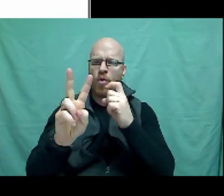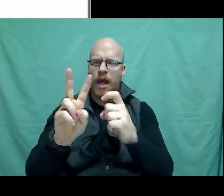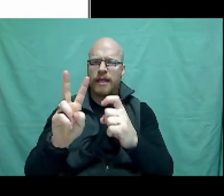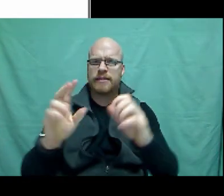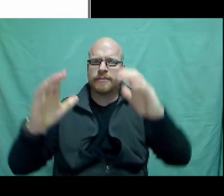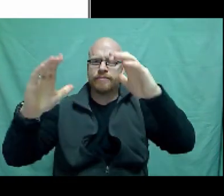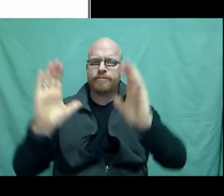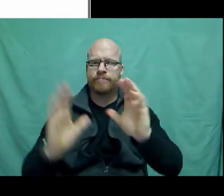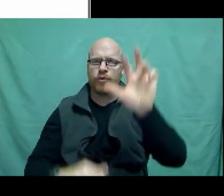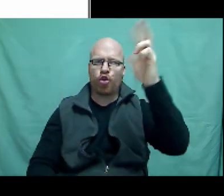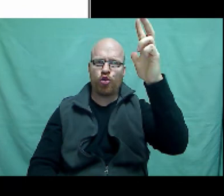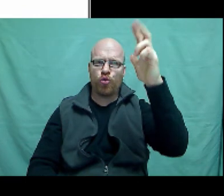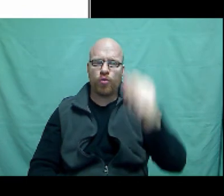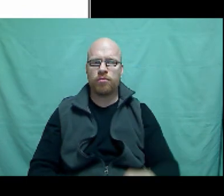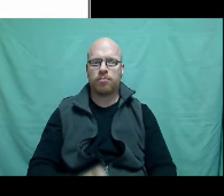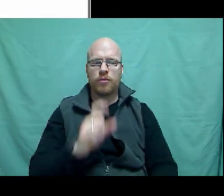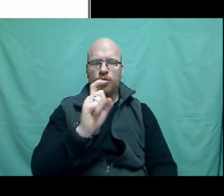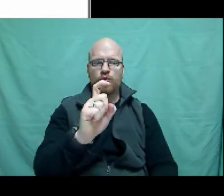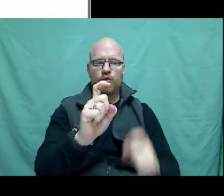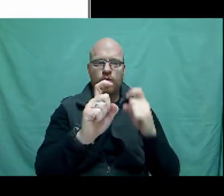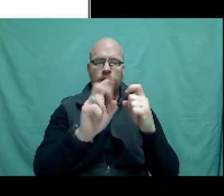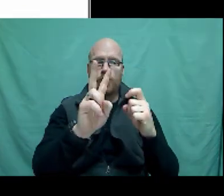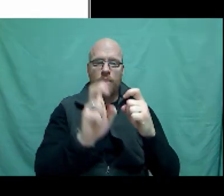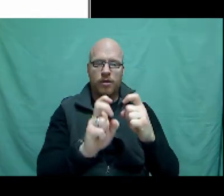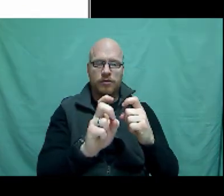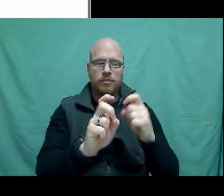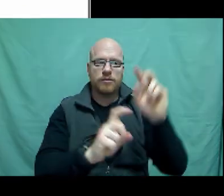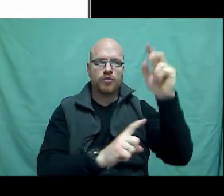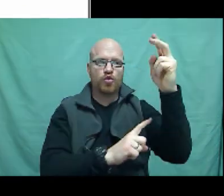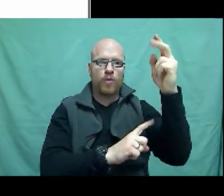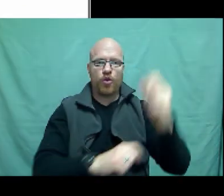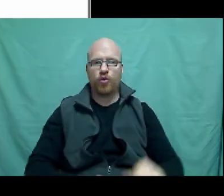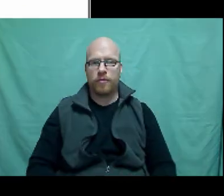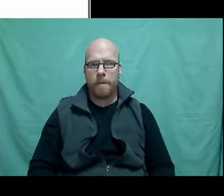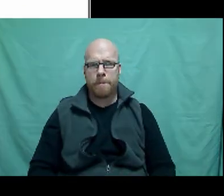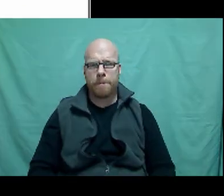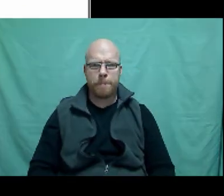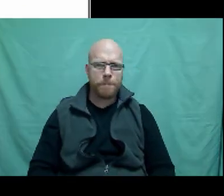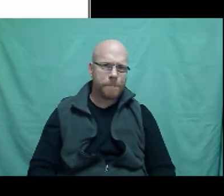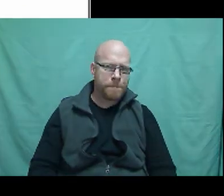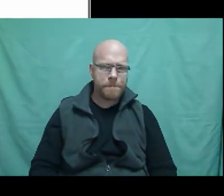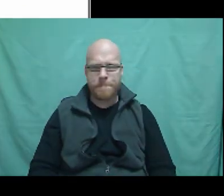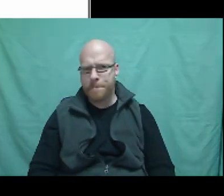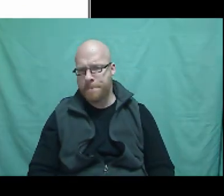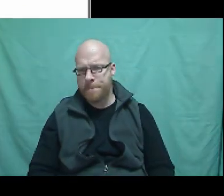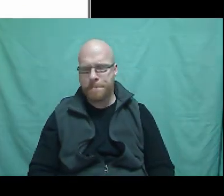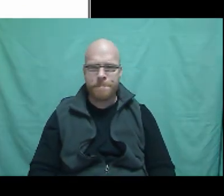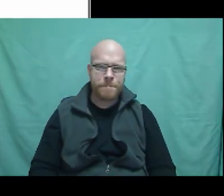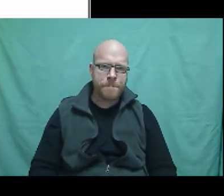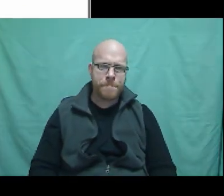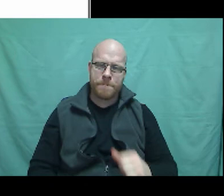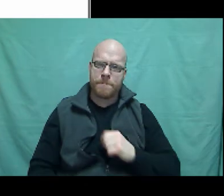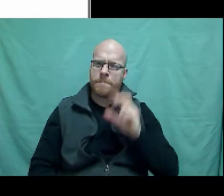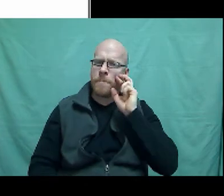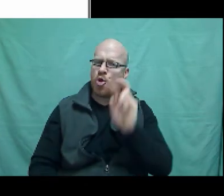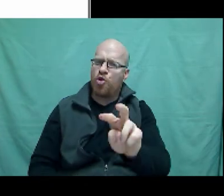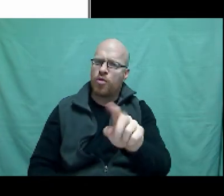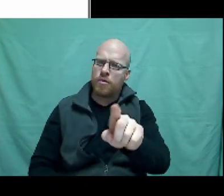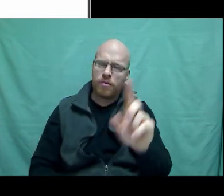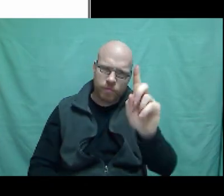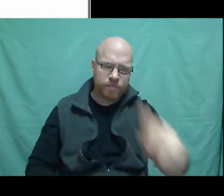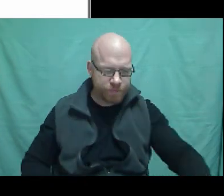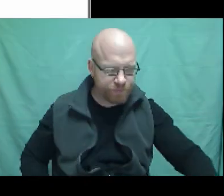B. 2x raised to the third and 2x raised to the 2, raised